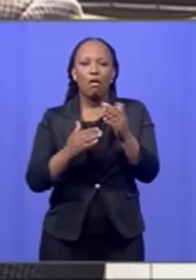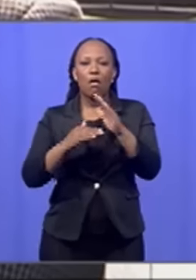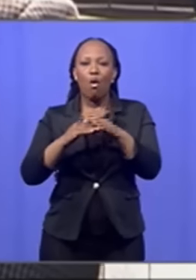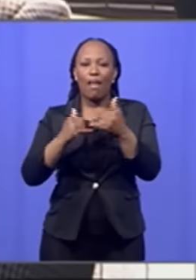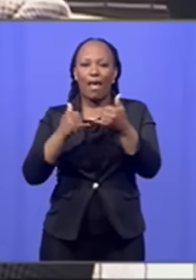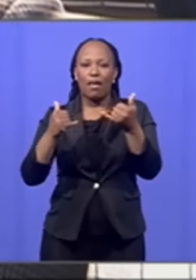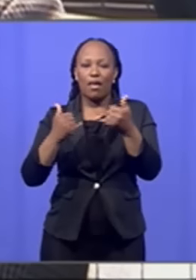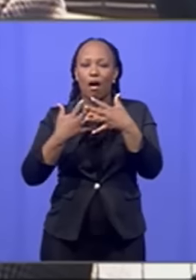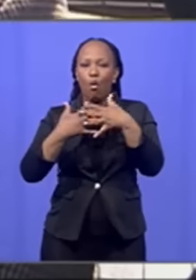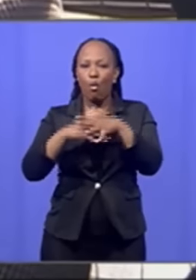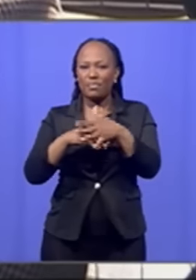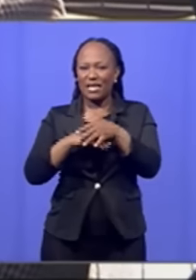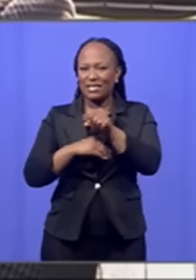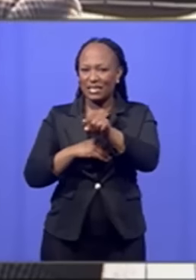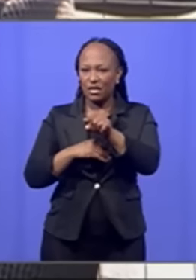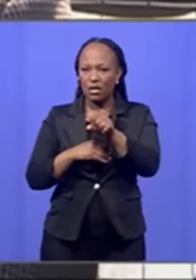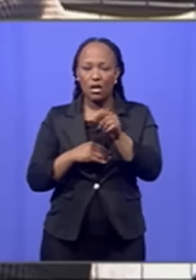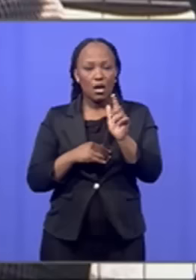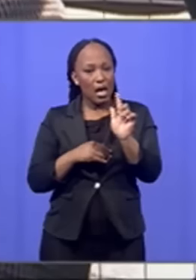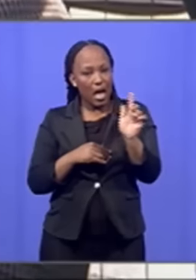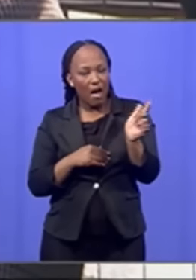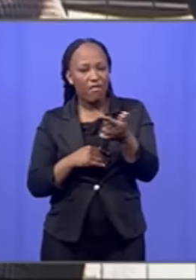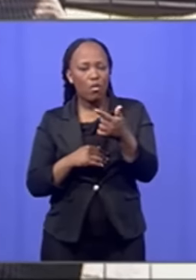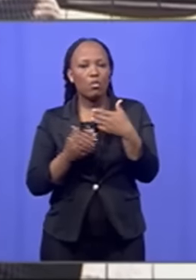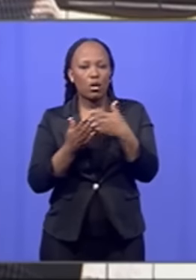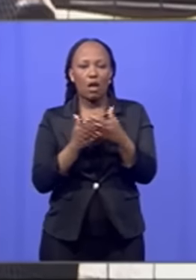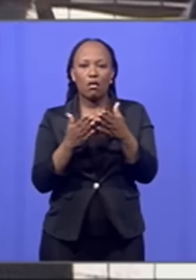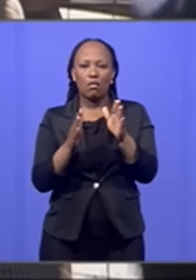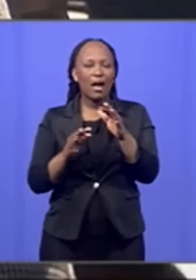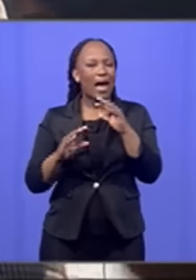teng, mang kapa mang o tla ba buleletswe.